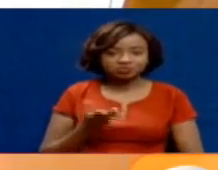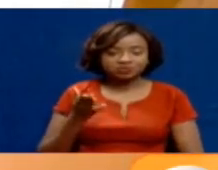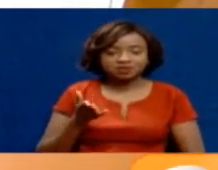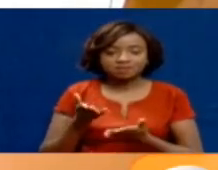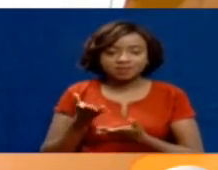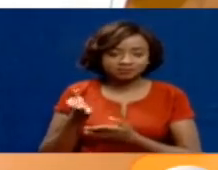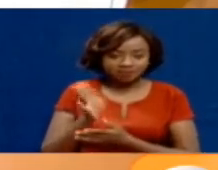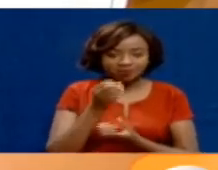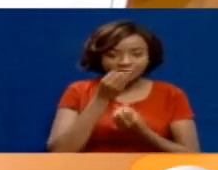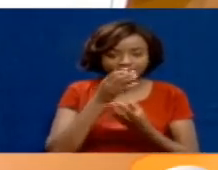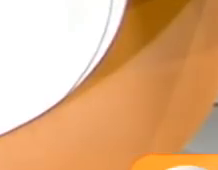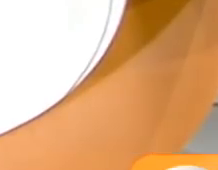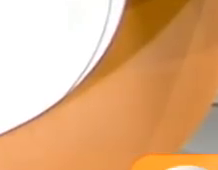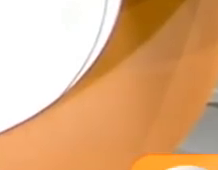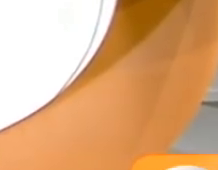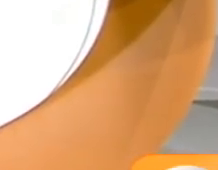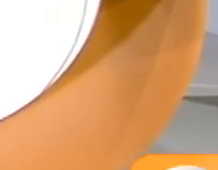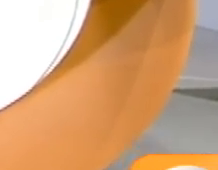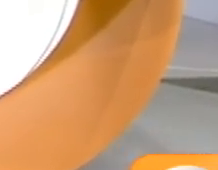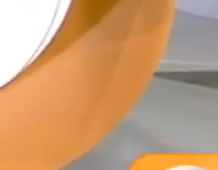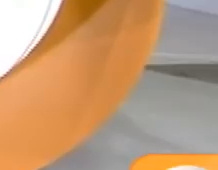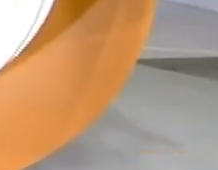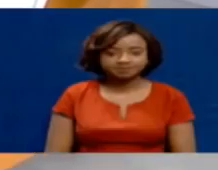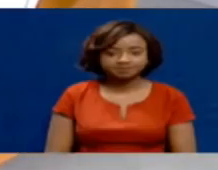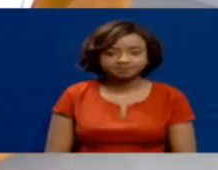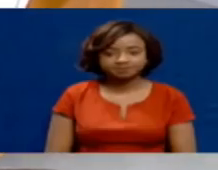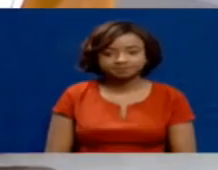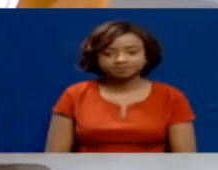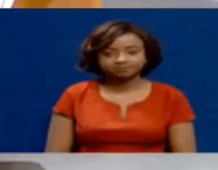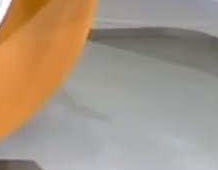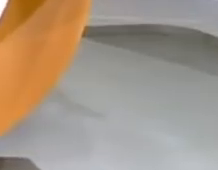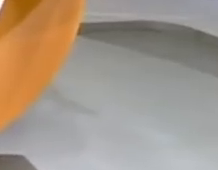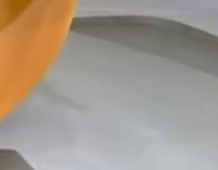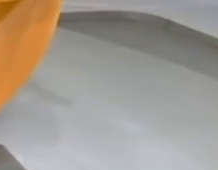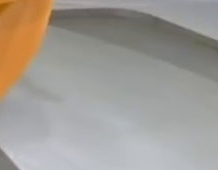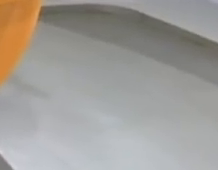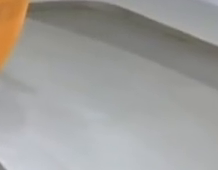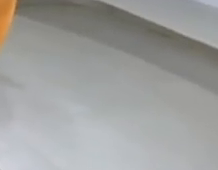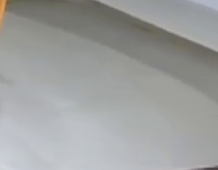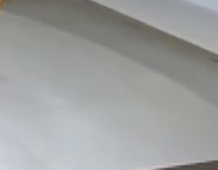Citizen Weekend. Much more ahead. Stay with us. Thank you.